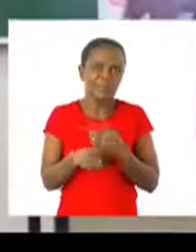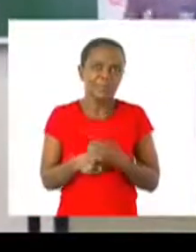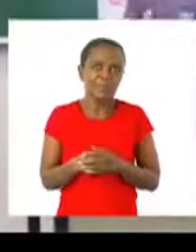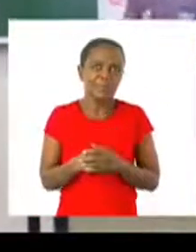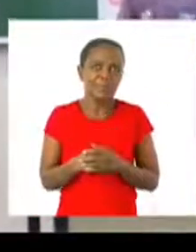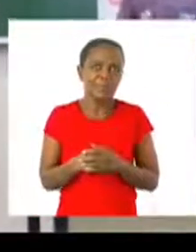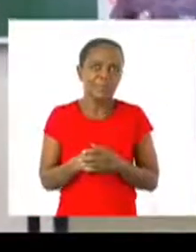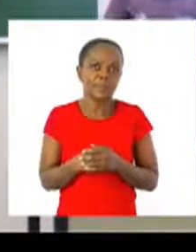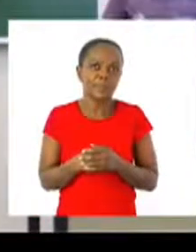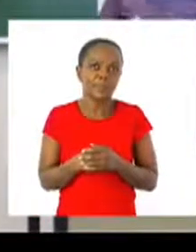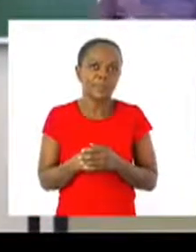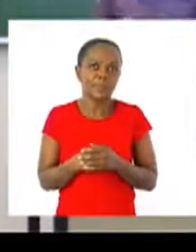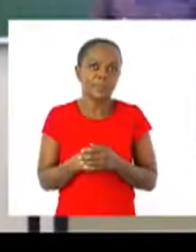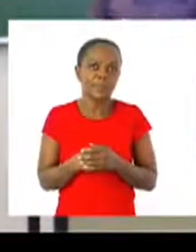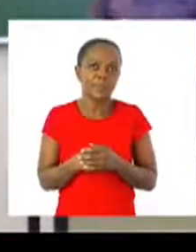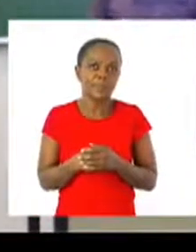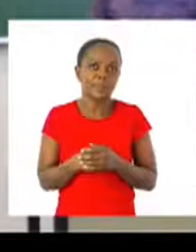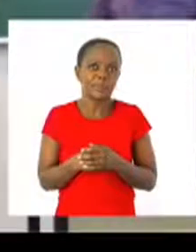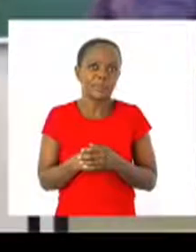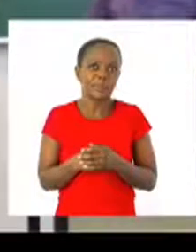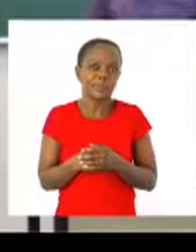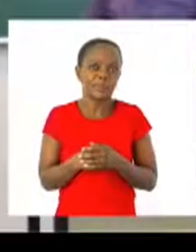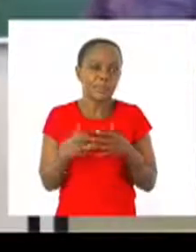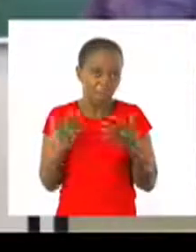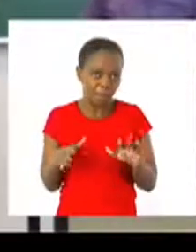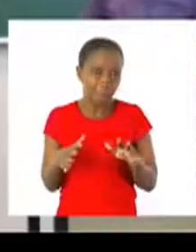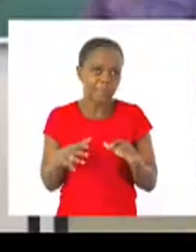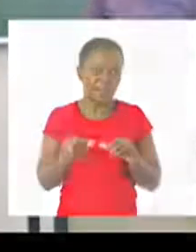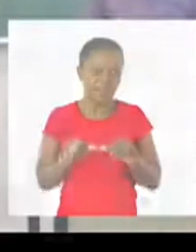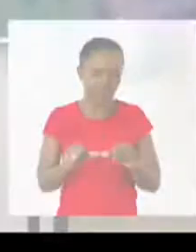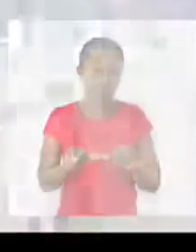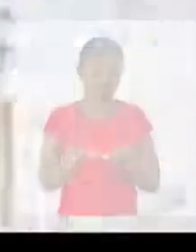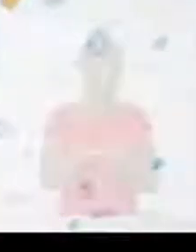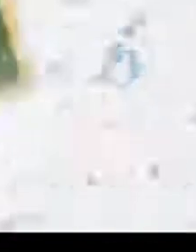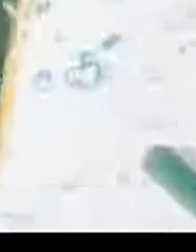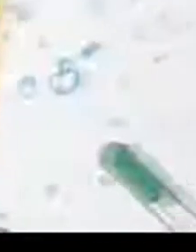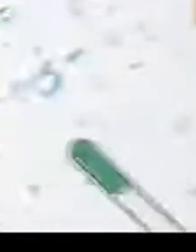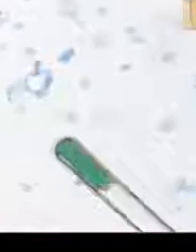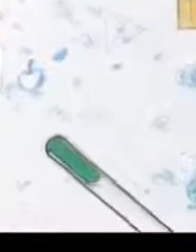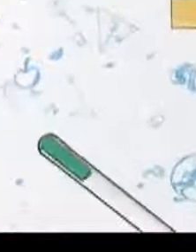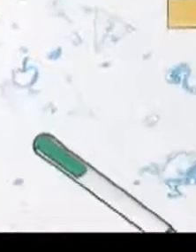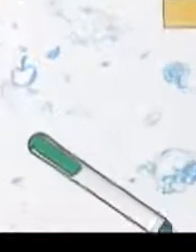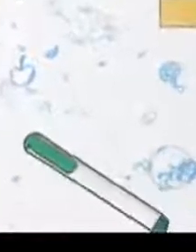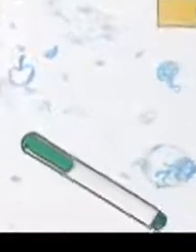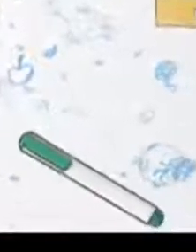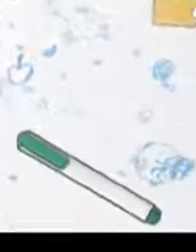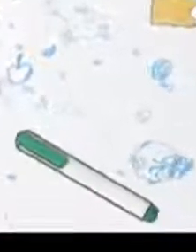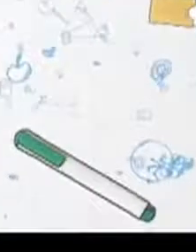so that we can do the next activity.